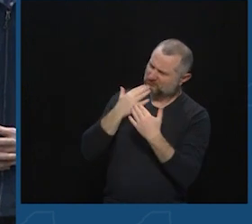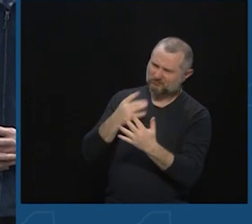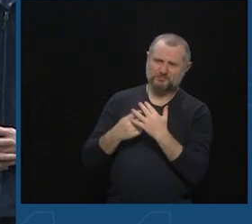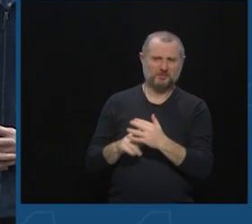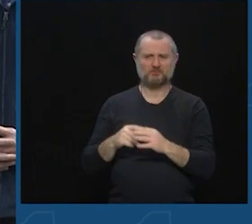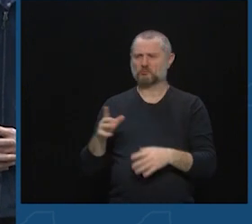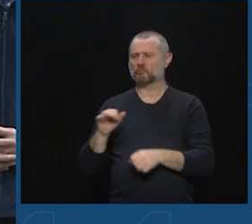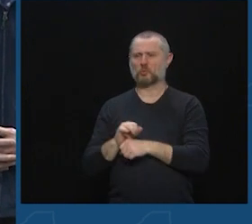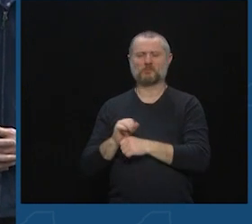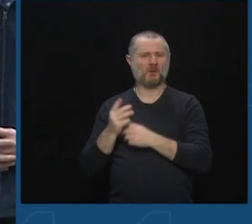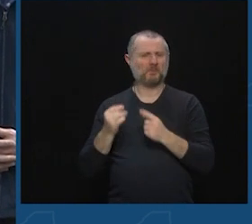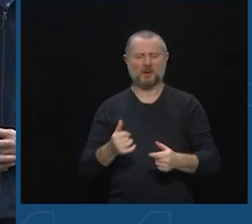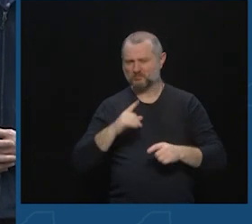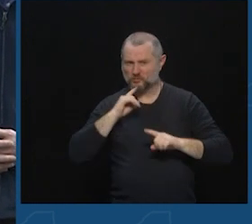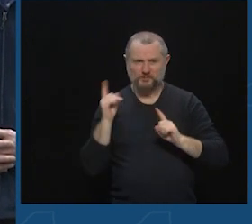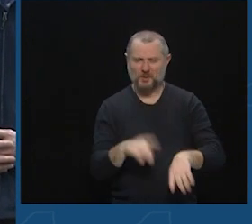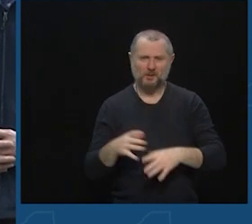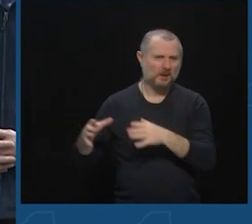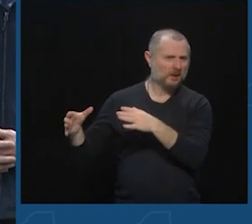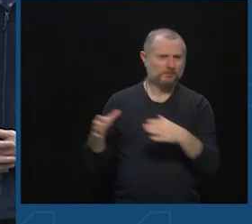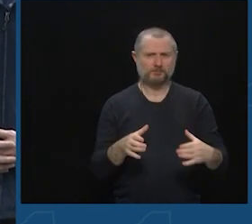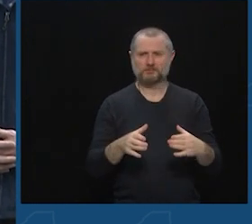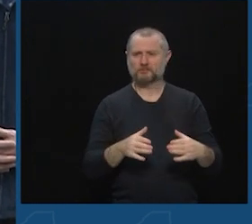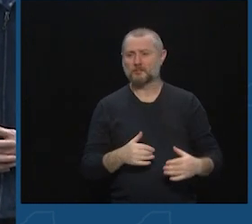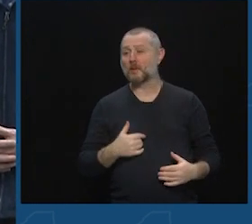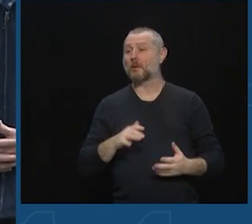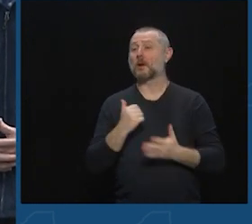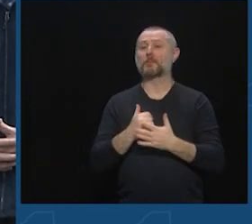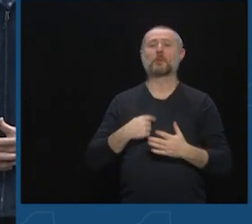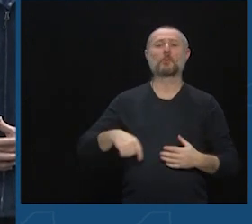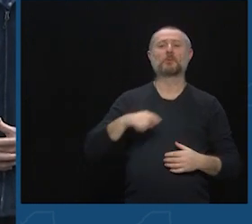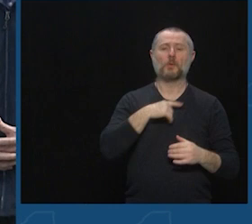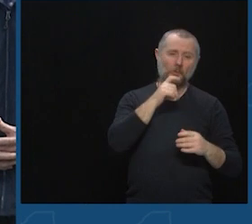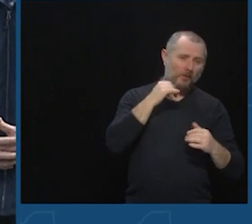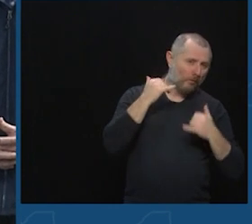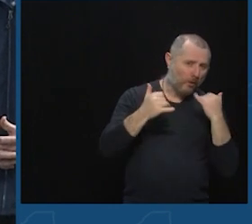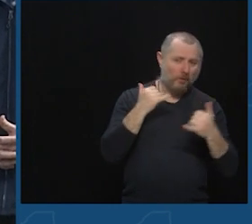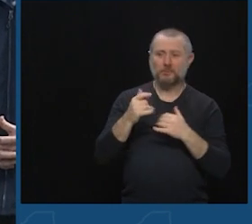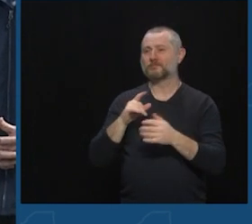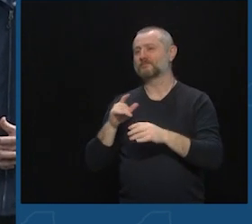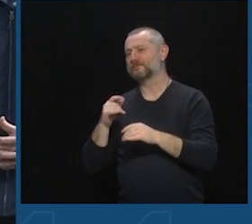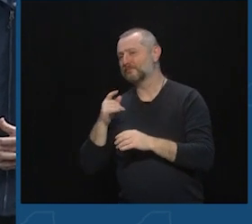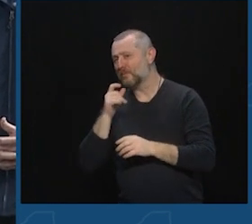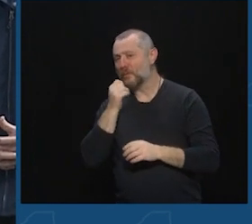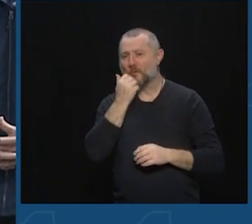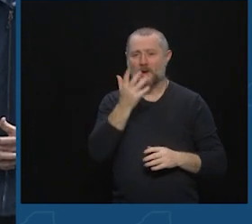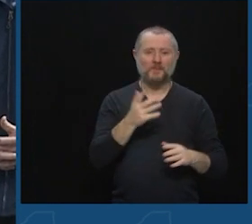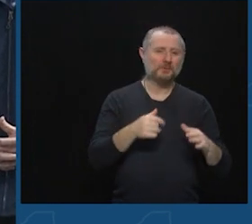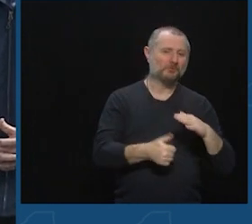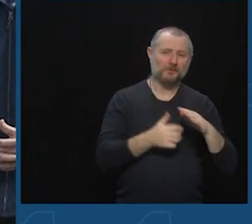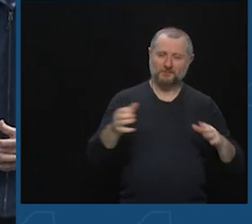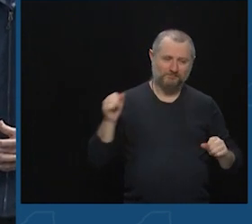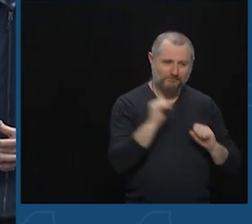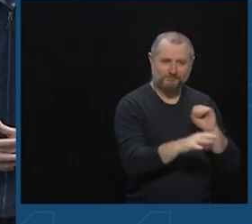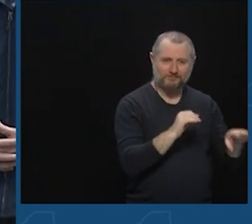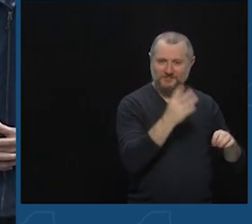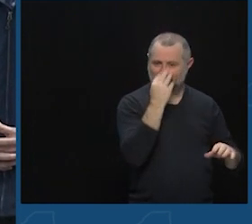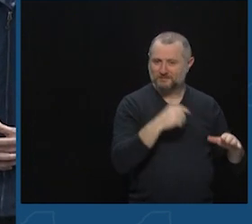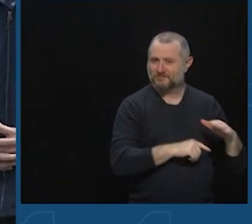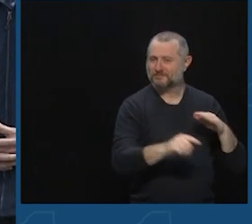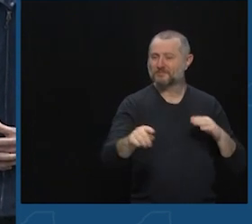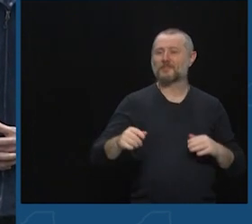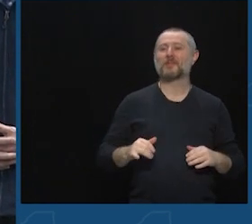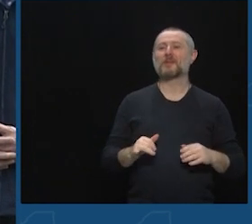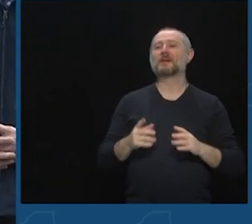so quickly, helping both with a hotline and with our warming shelters. The state has provided cots